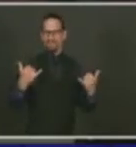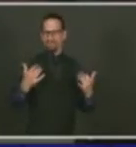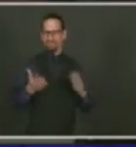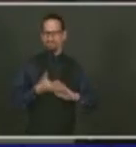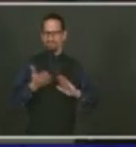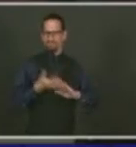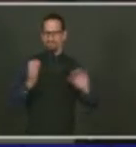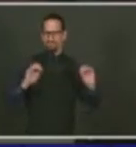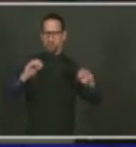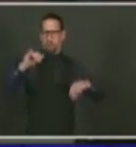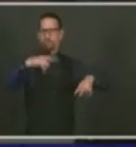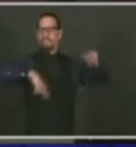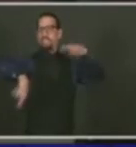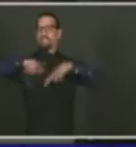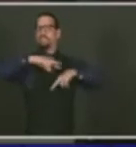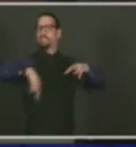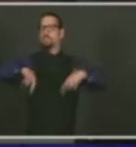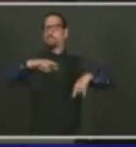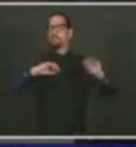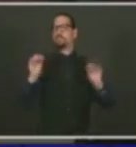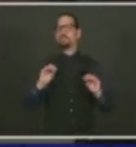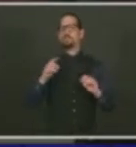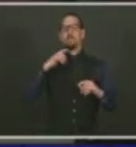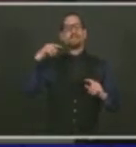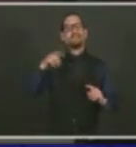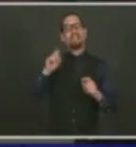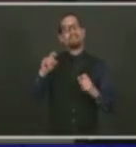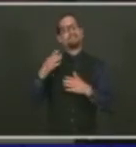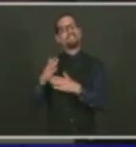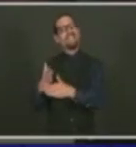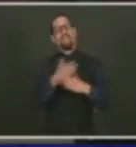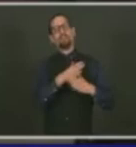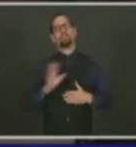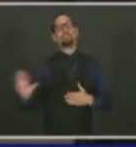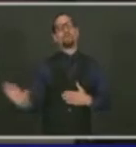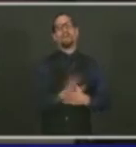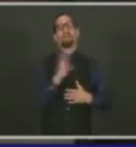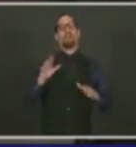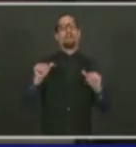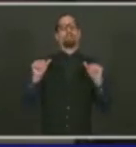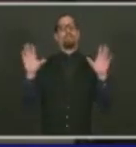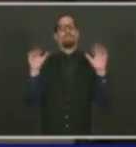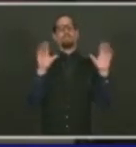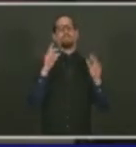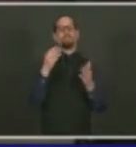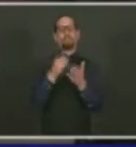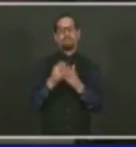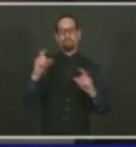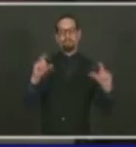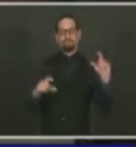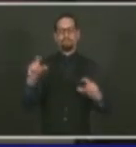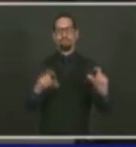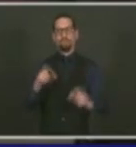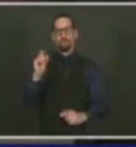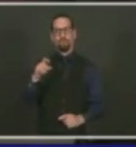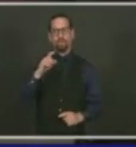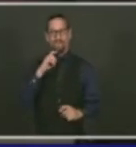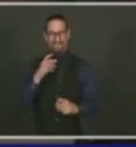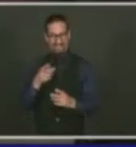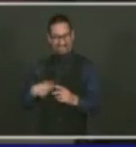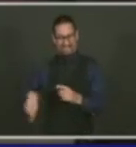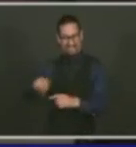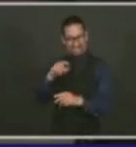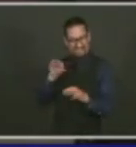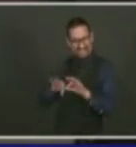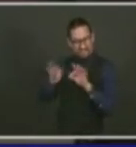it's about the perception of shared sacrifice. State employees at the bureaucratic level, and I'm not trying to cut essential workers here, but at the bureaucratic level, don't have to